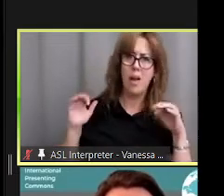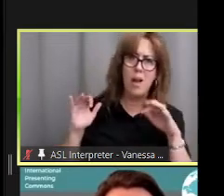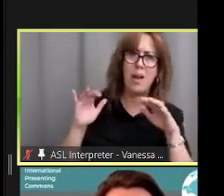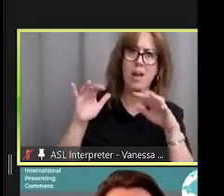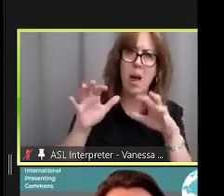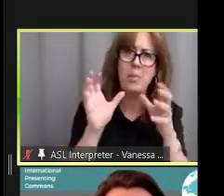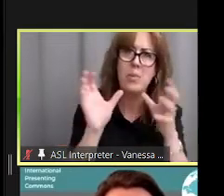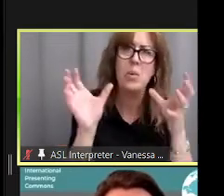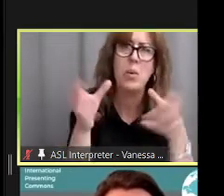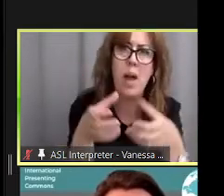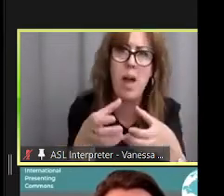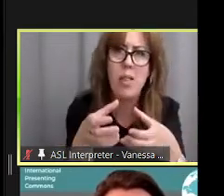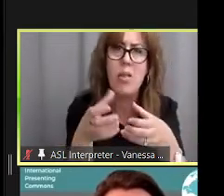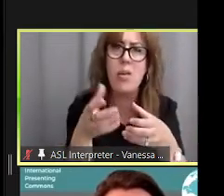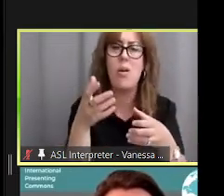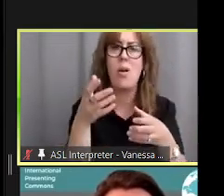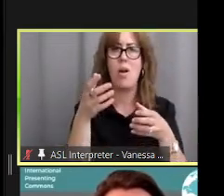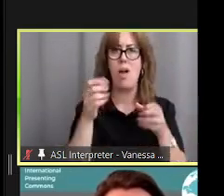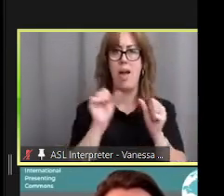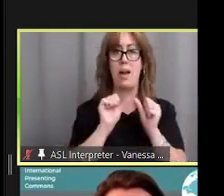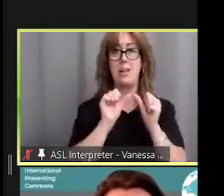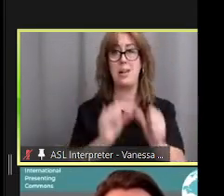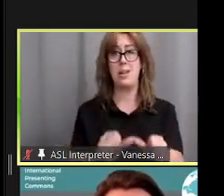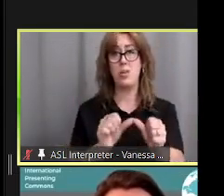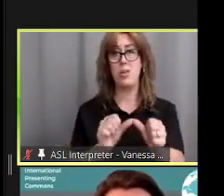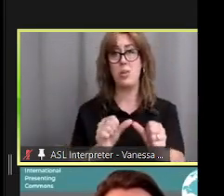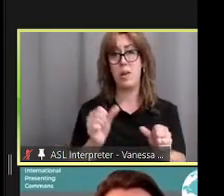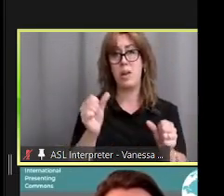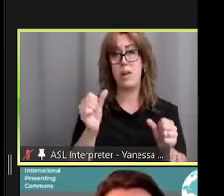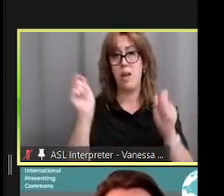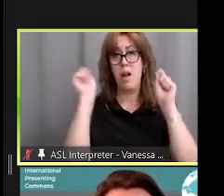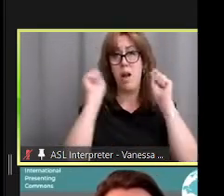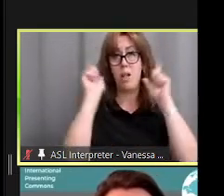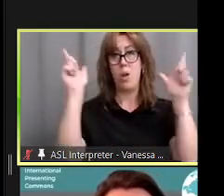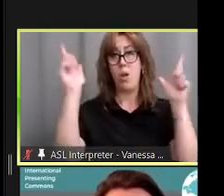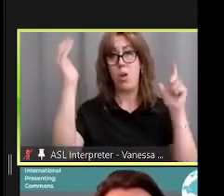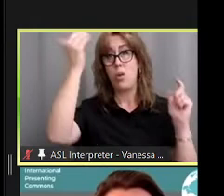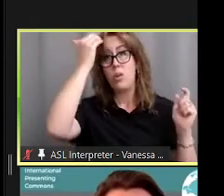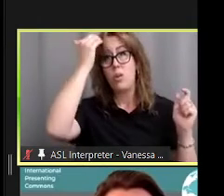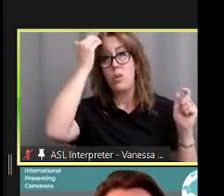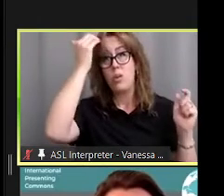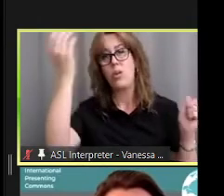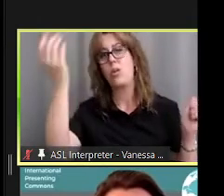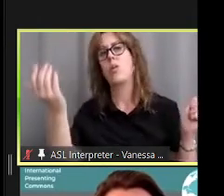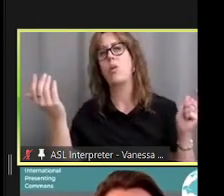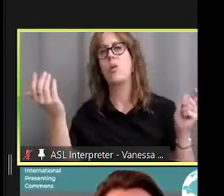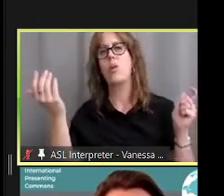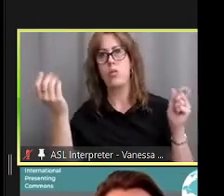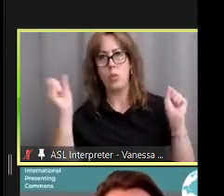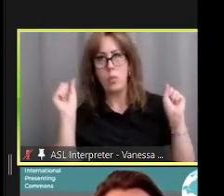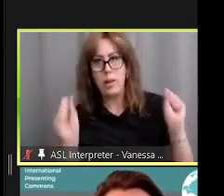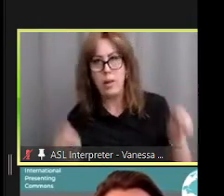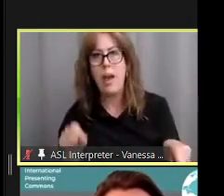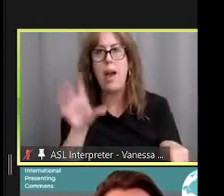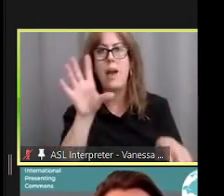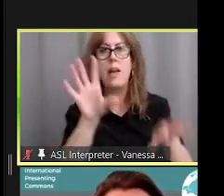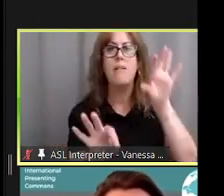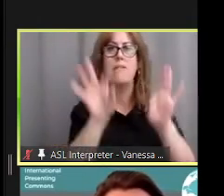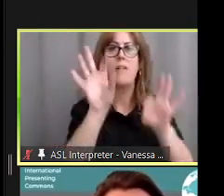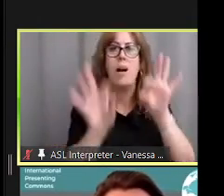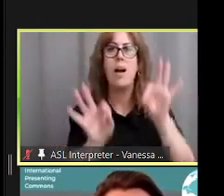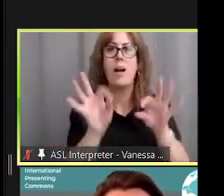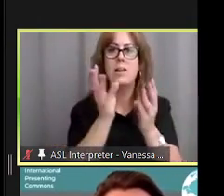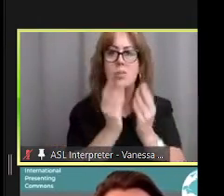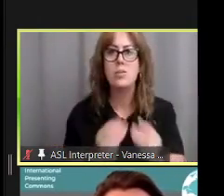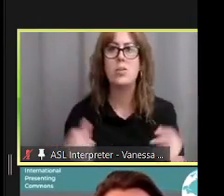alert to engage in this deep act of imagination, to find solutions, to find answers and